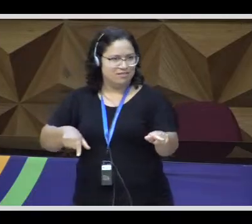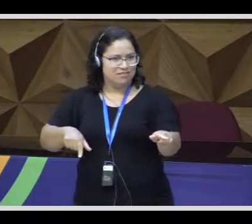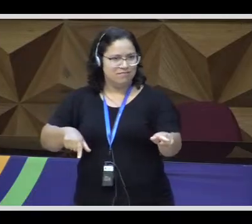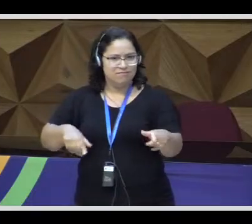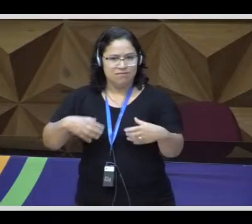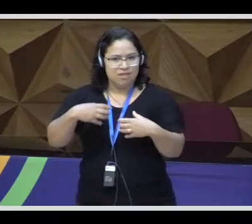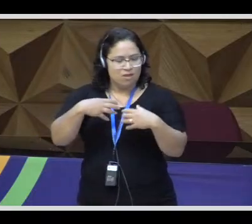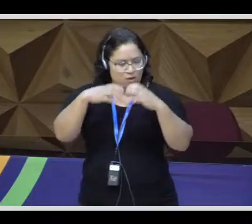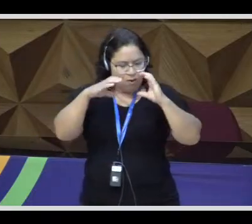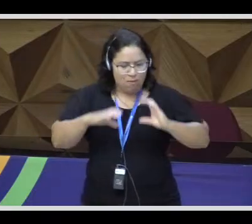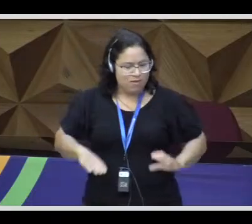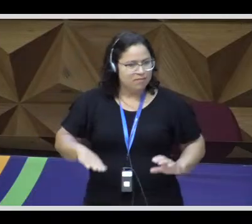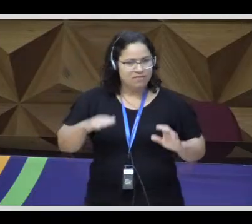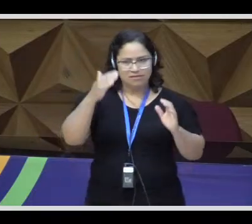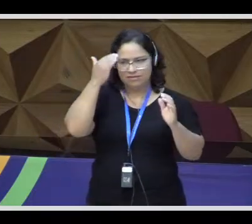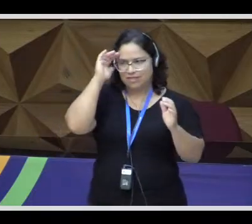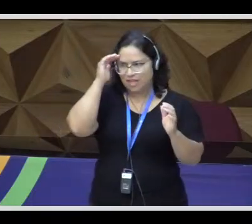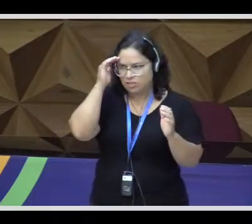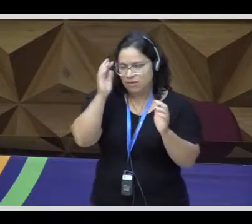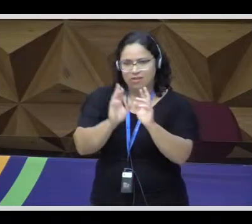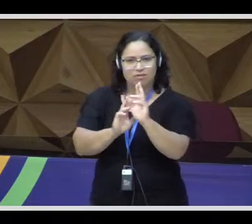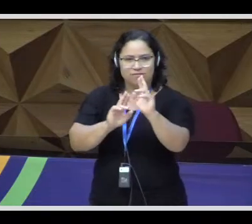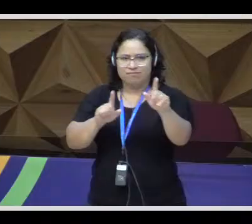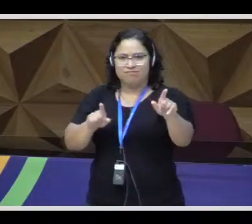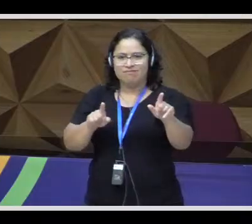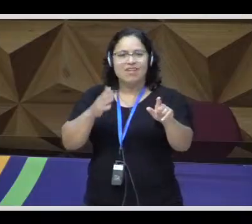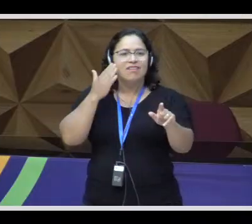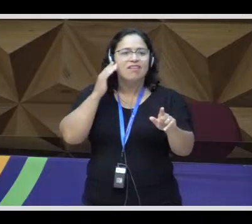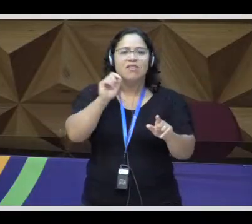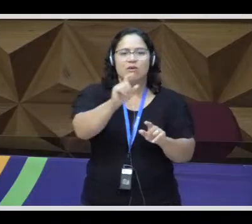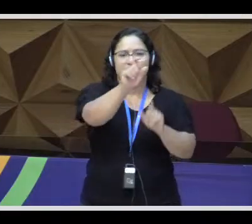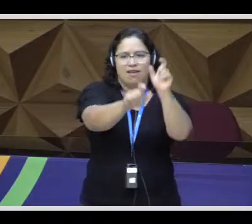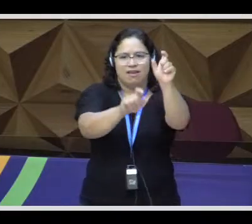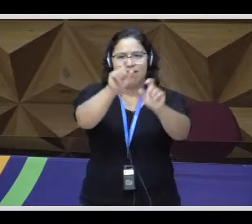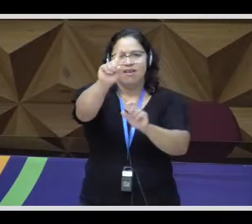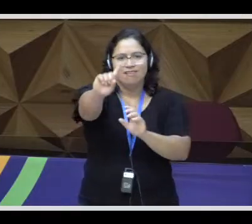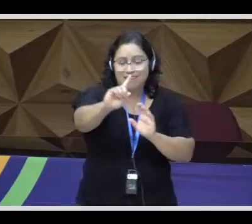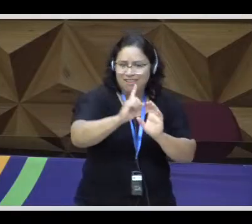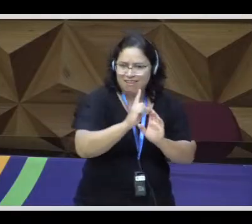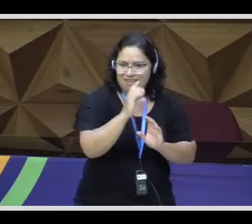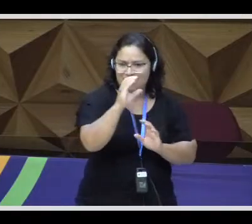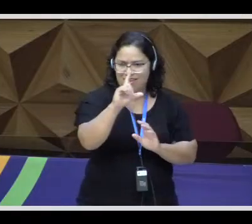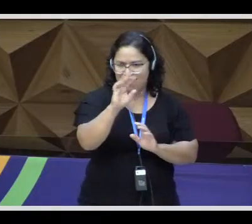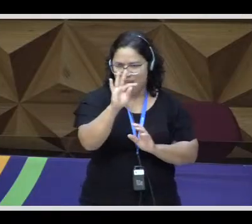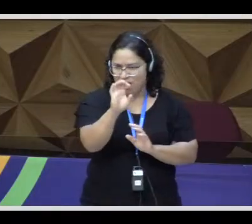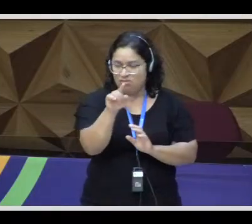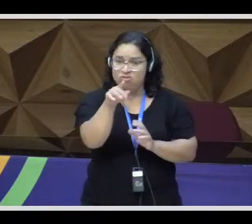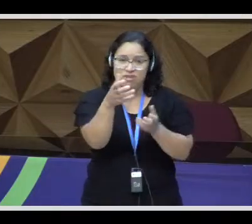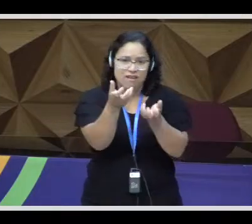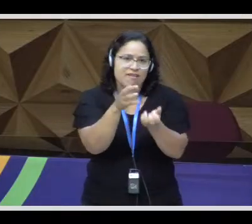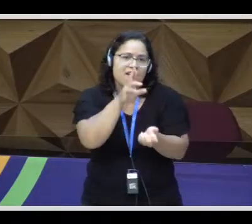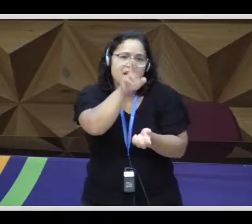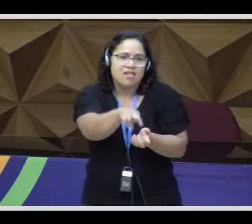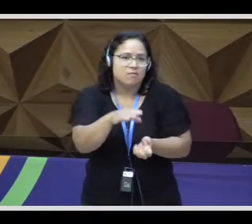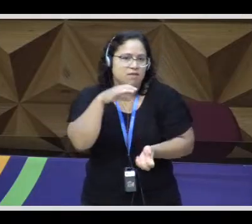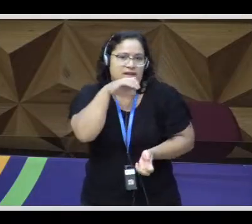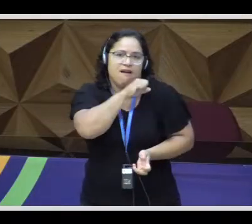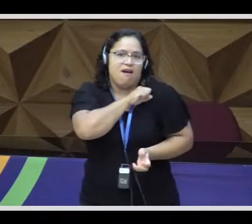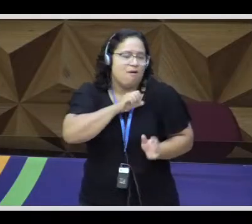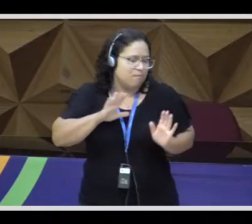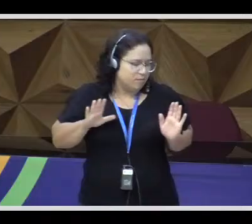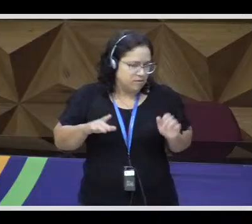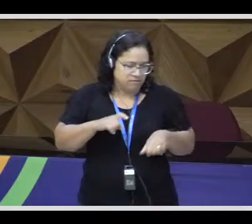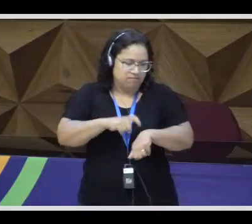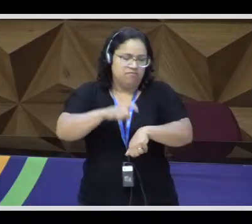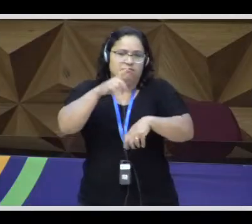understand that my clients, they want rigorous answers, but they want like in one